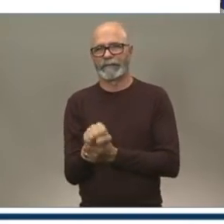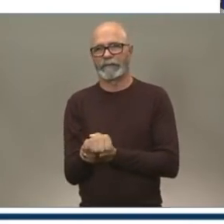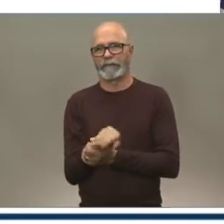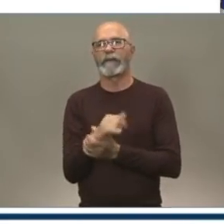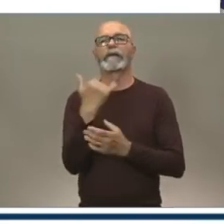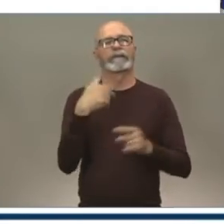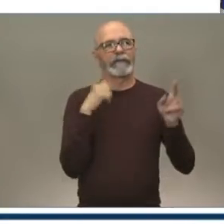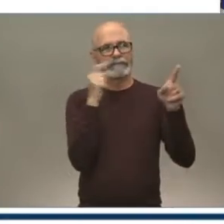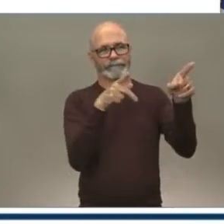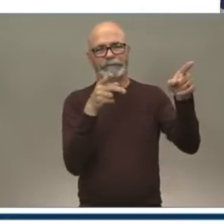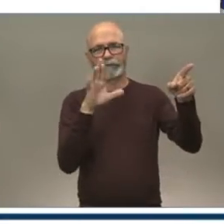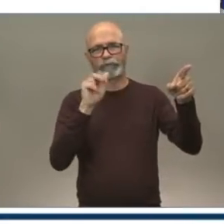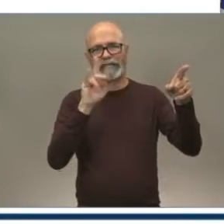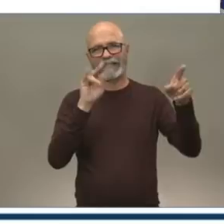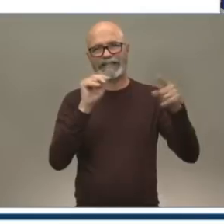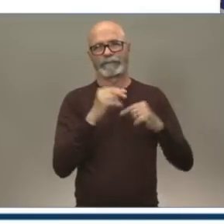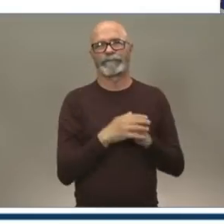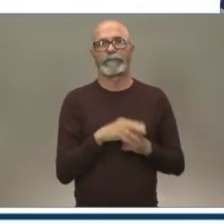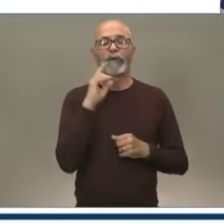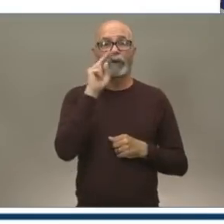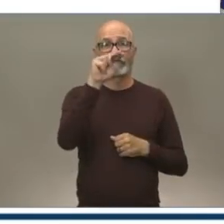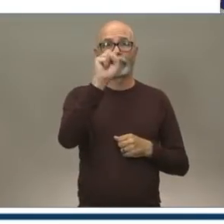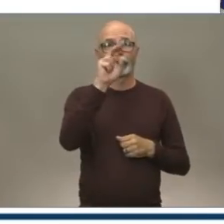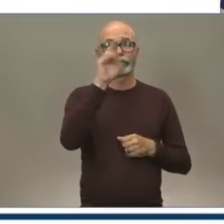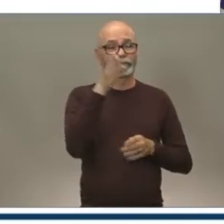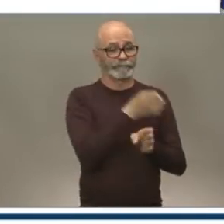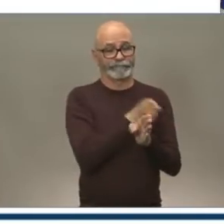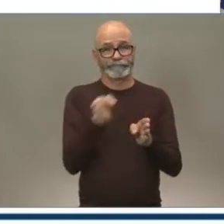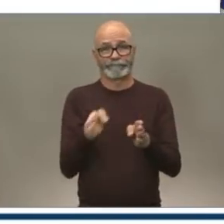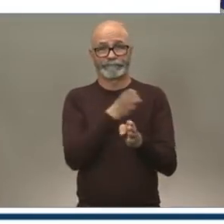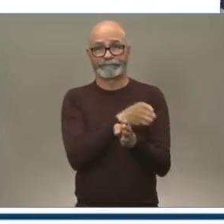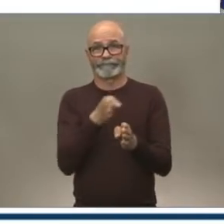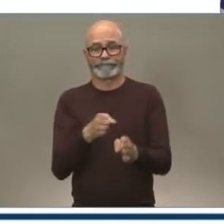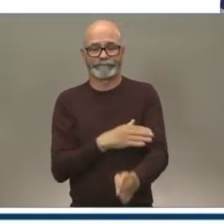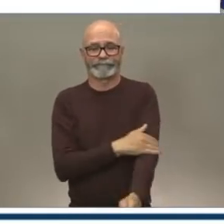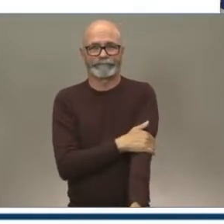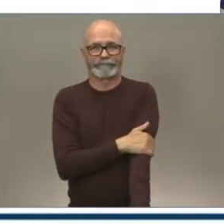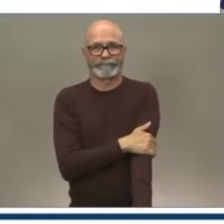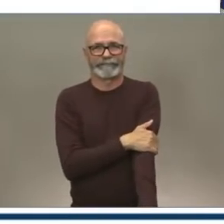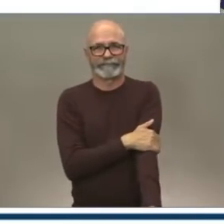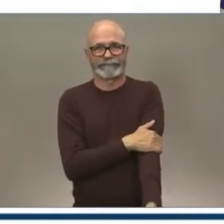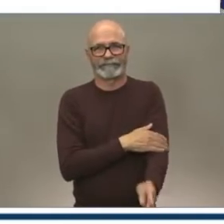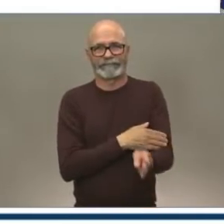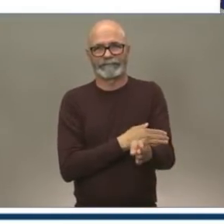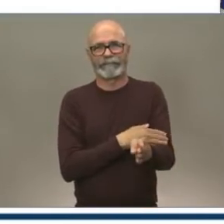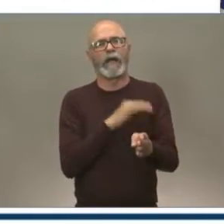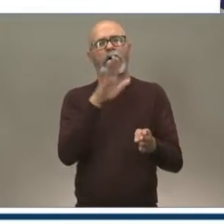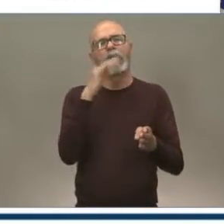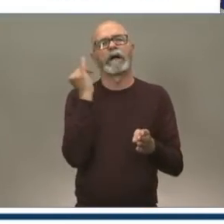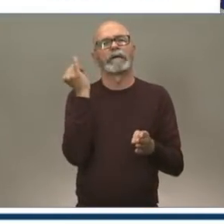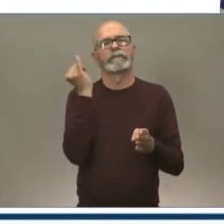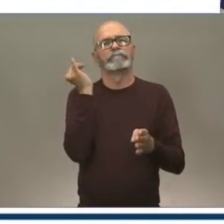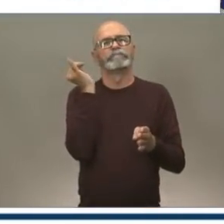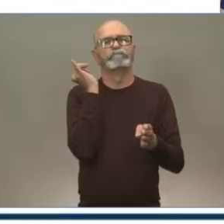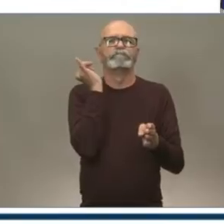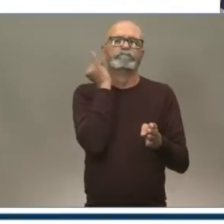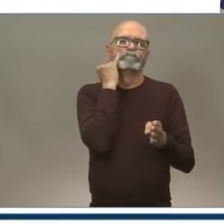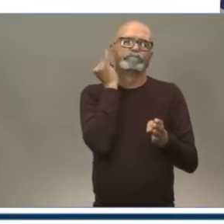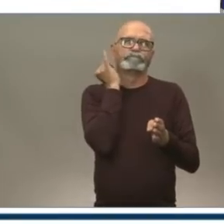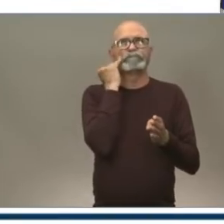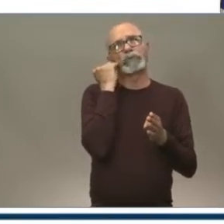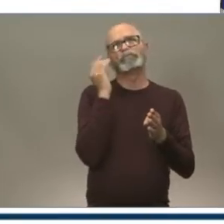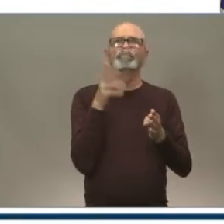what may have to happen, or if it happens, that the closure would continue,